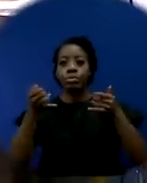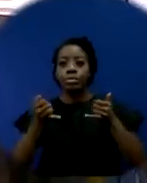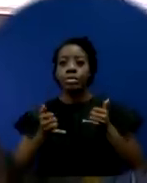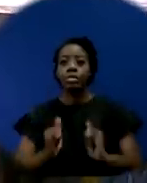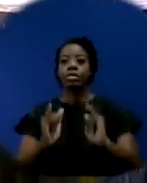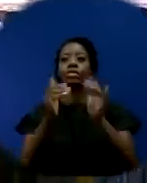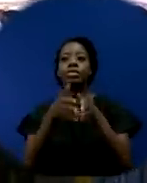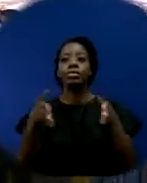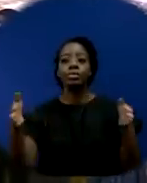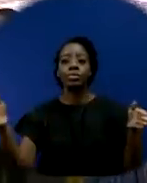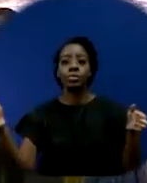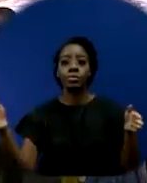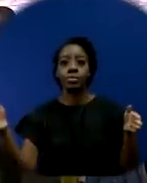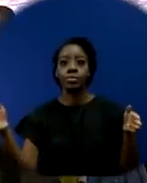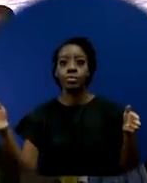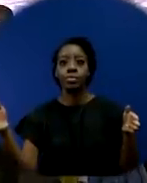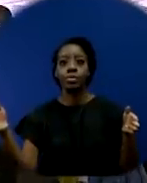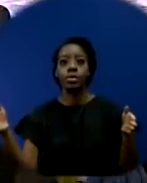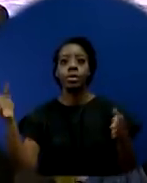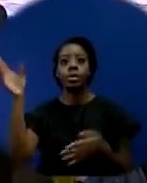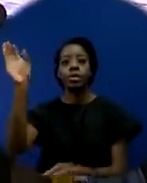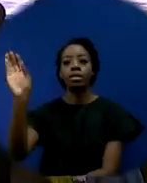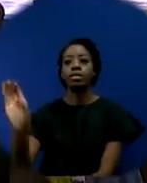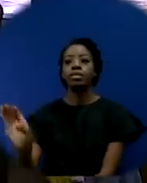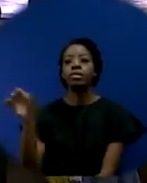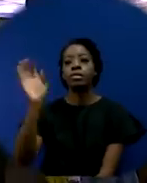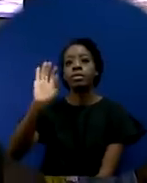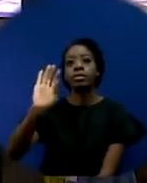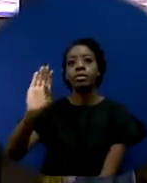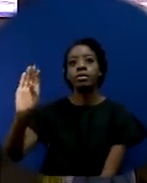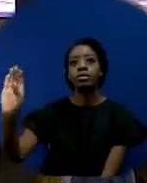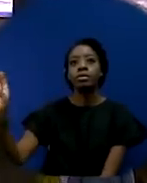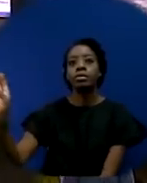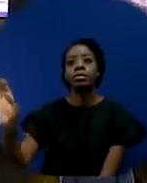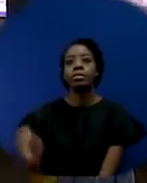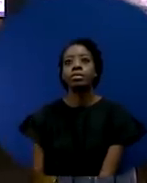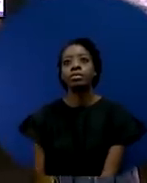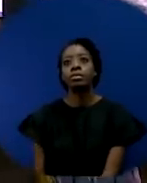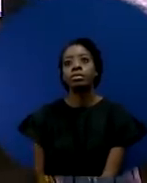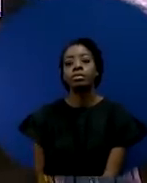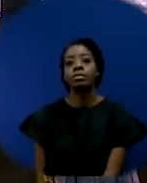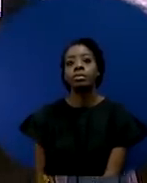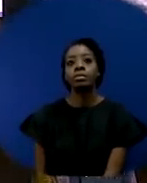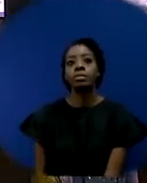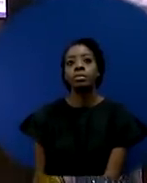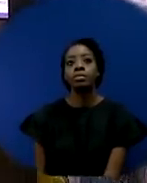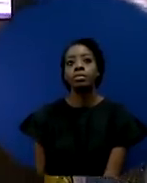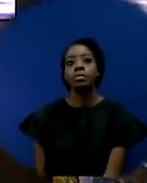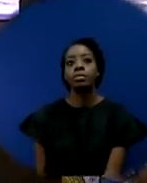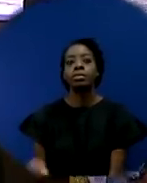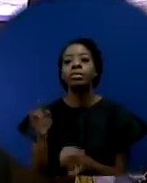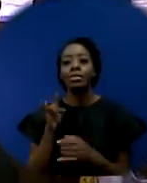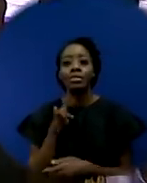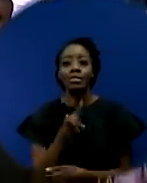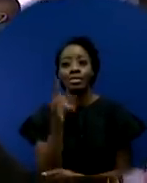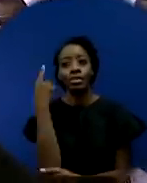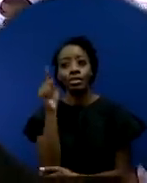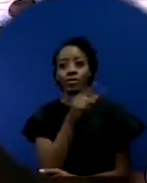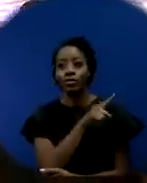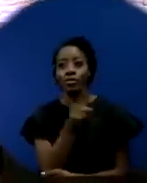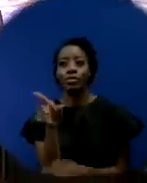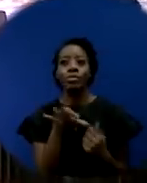There is room. just for you.